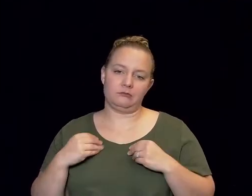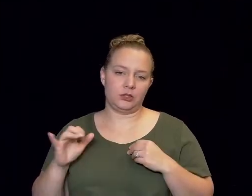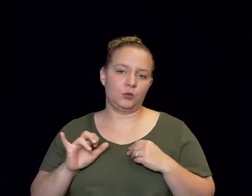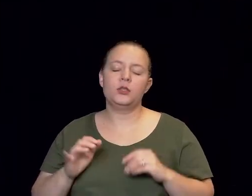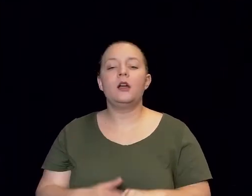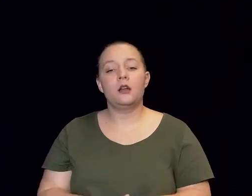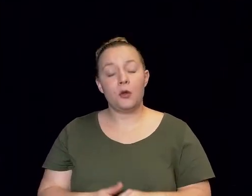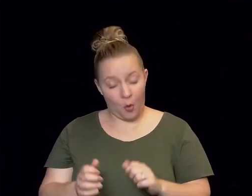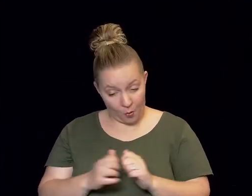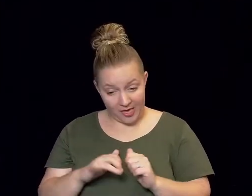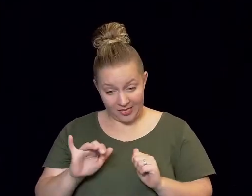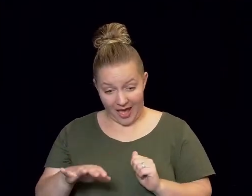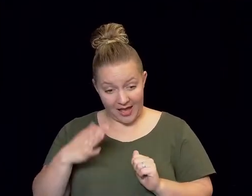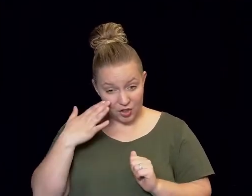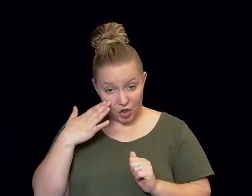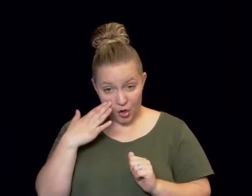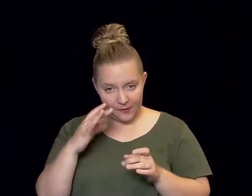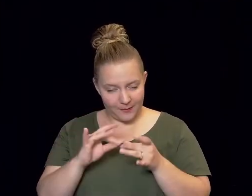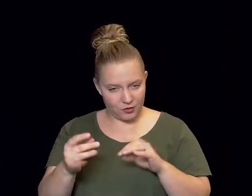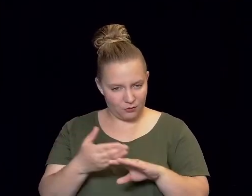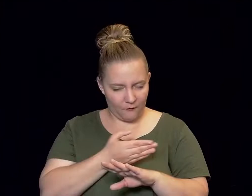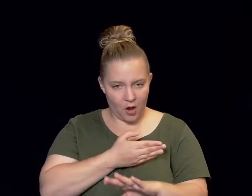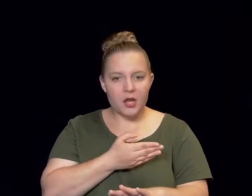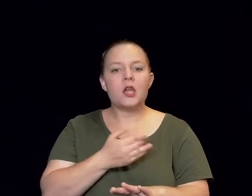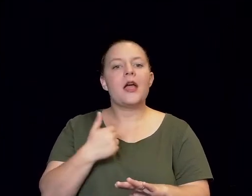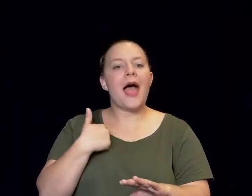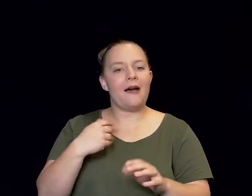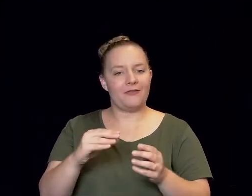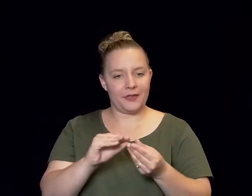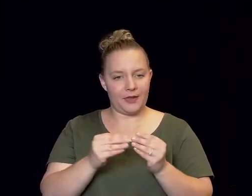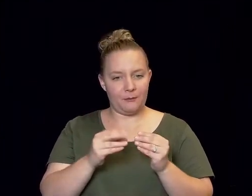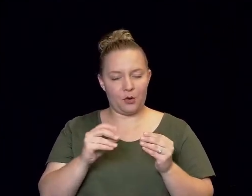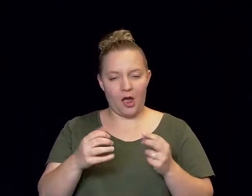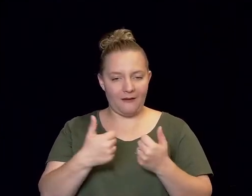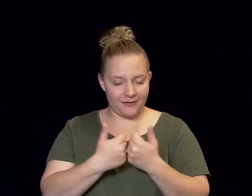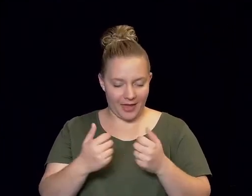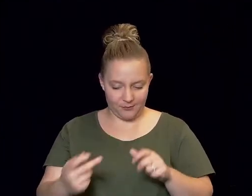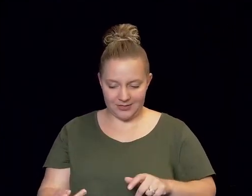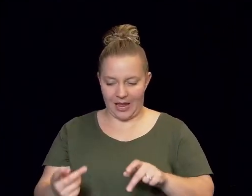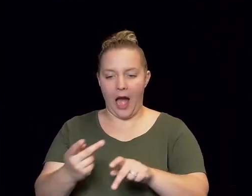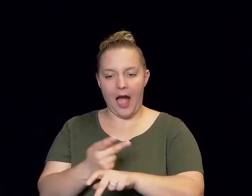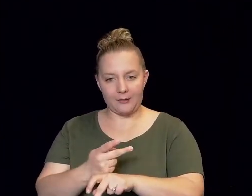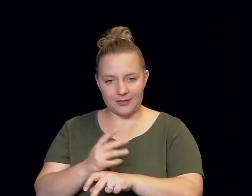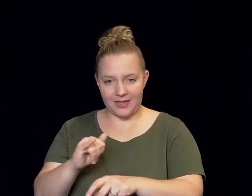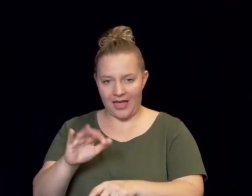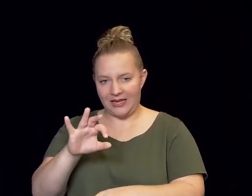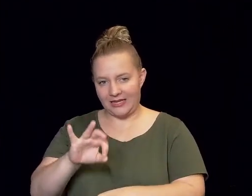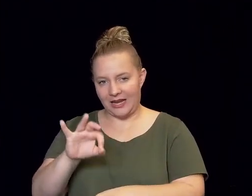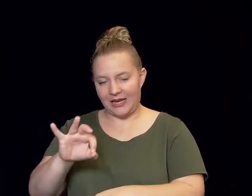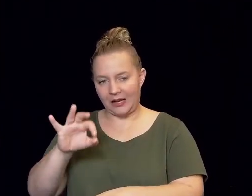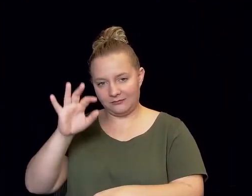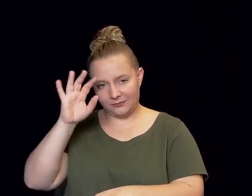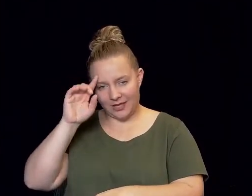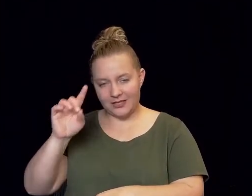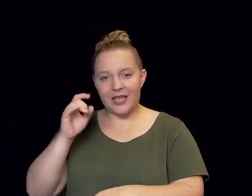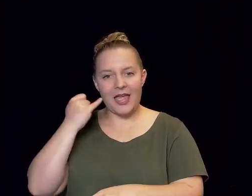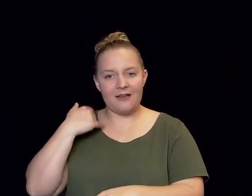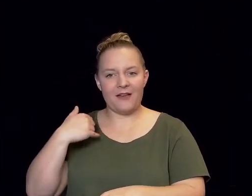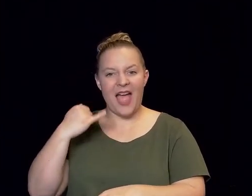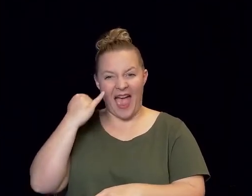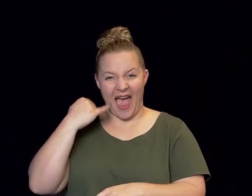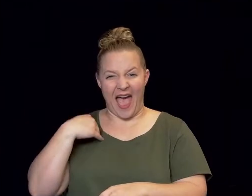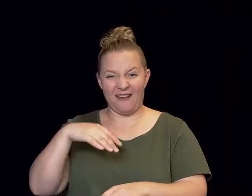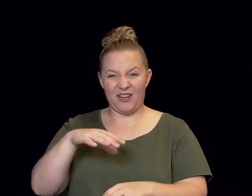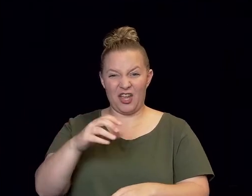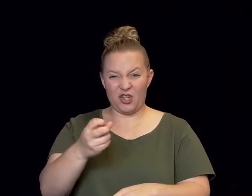And then with that, I know, like I mentioned earlier, you're taking the number of games times that 99 cents. Because if we get 12 games, we're